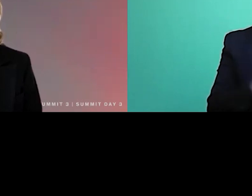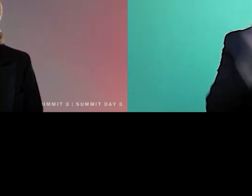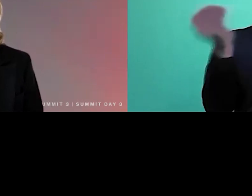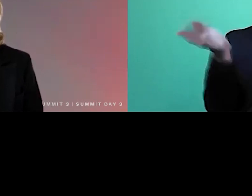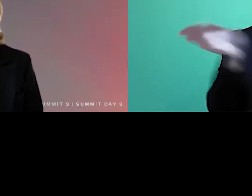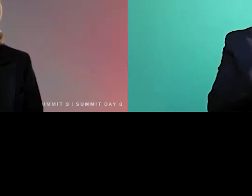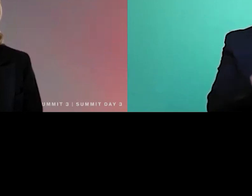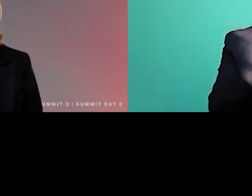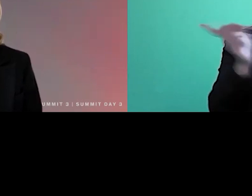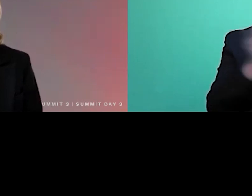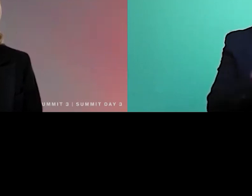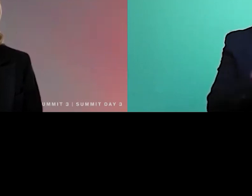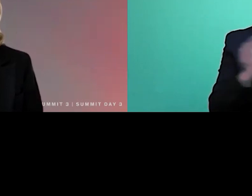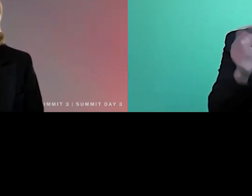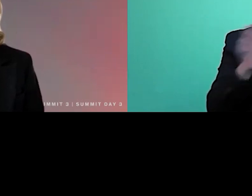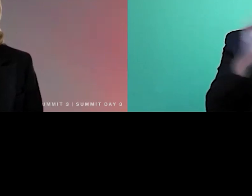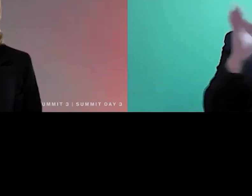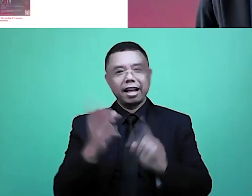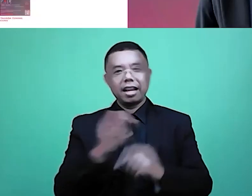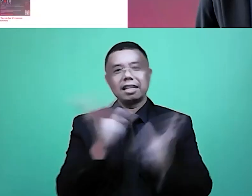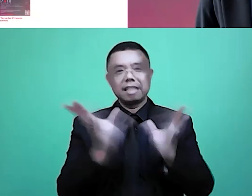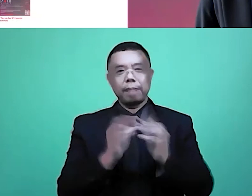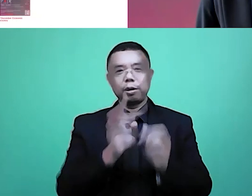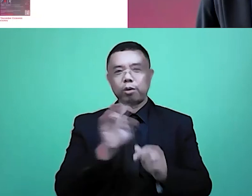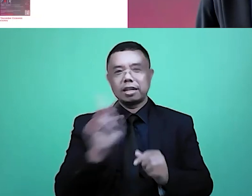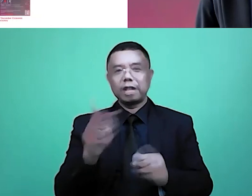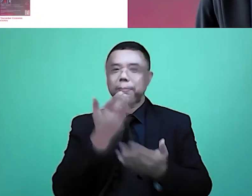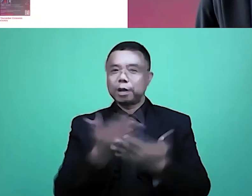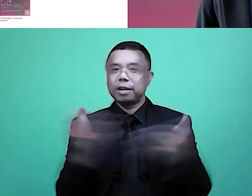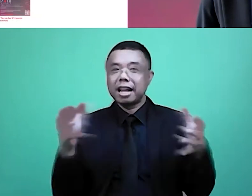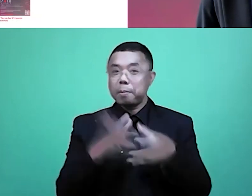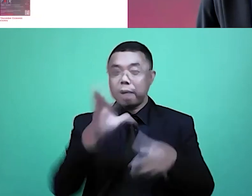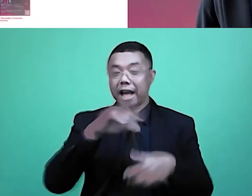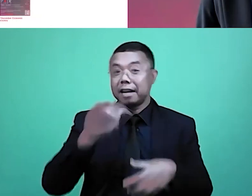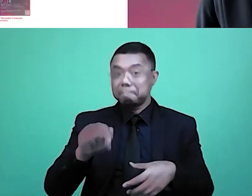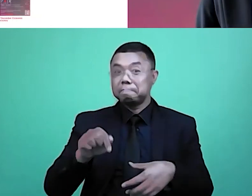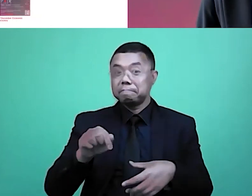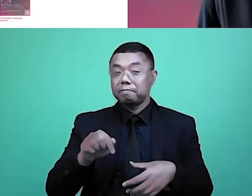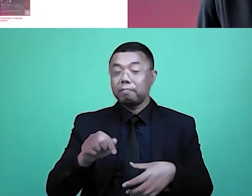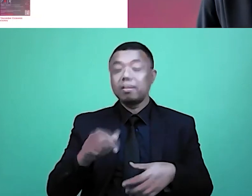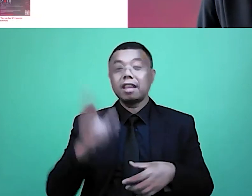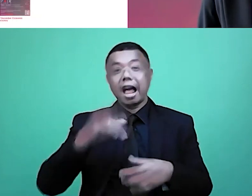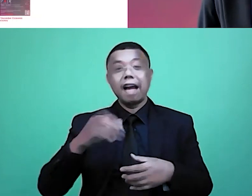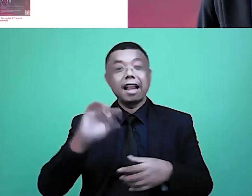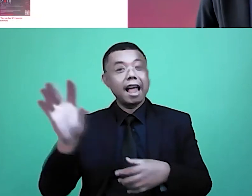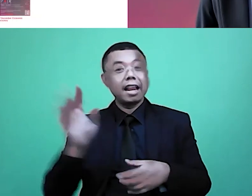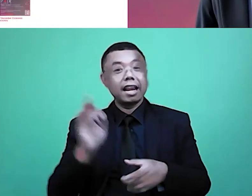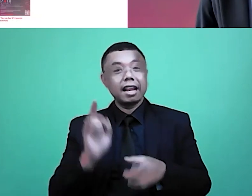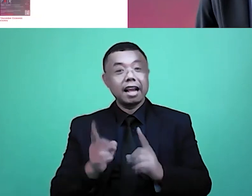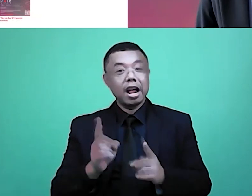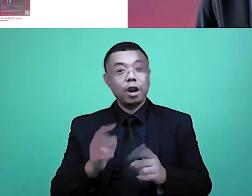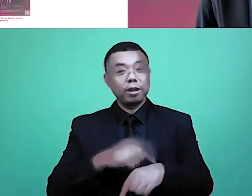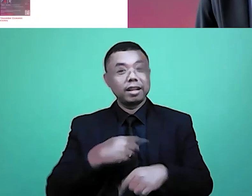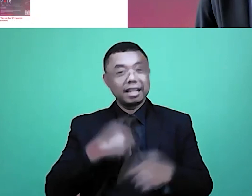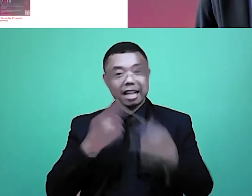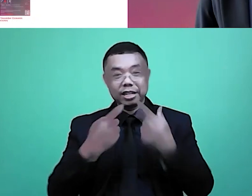2021. Thank you so much for joining us today. And on other days, if you have, where we've looked at topics around disability,